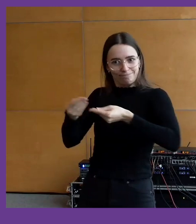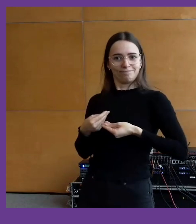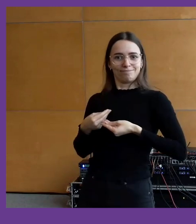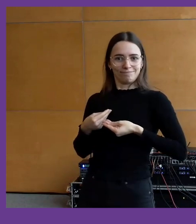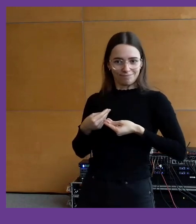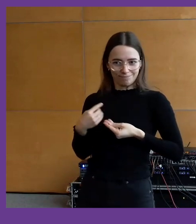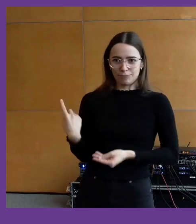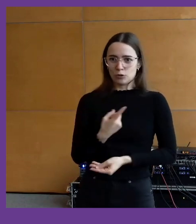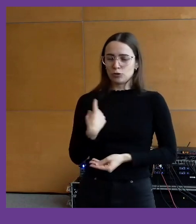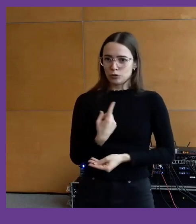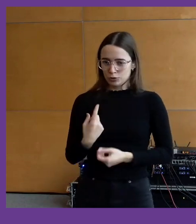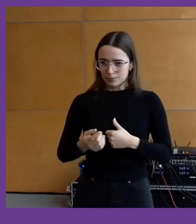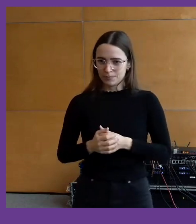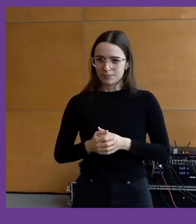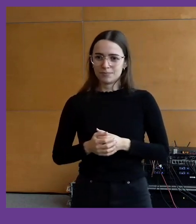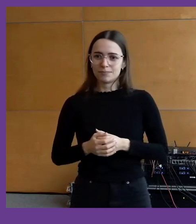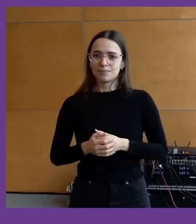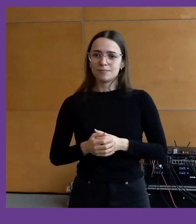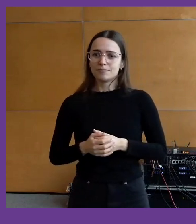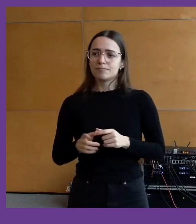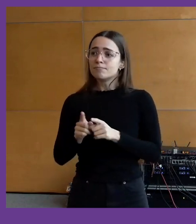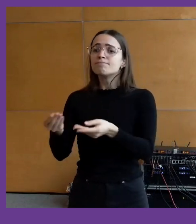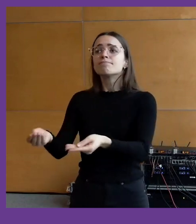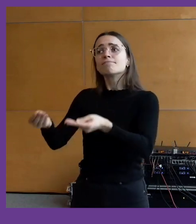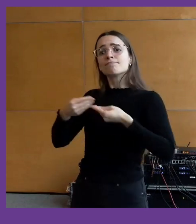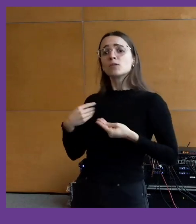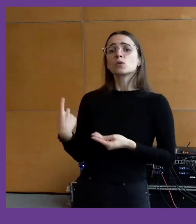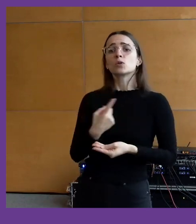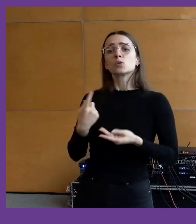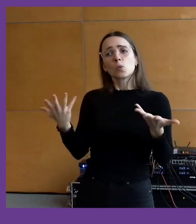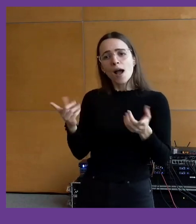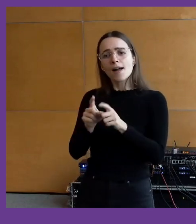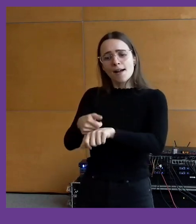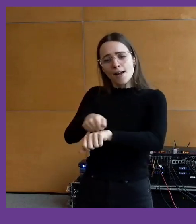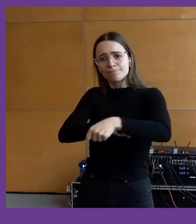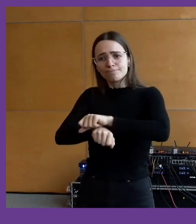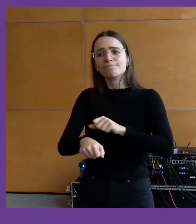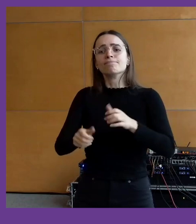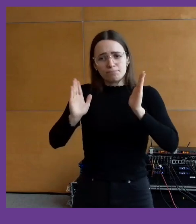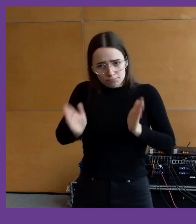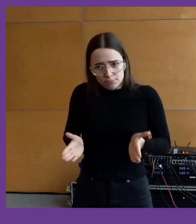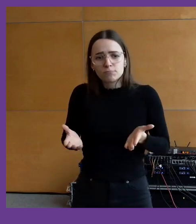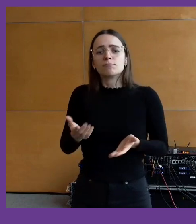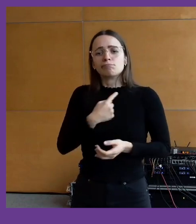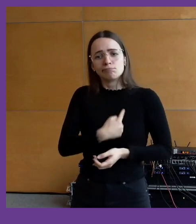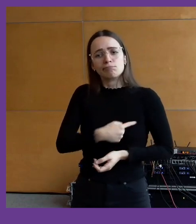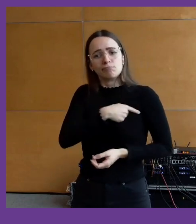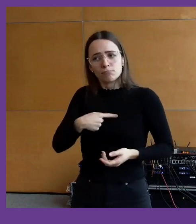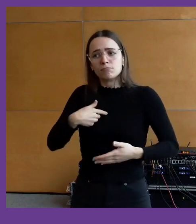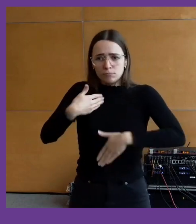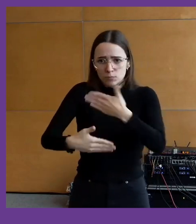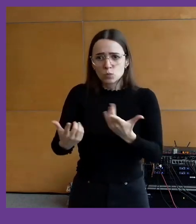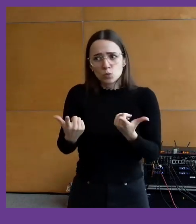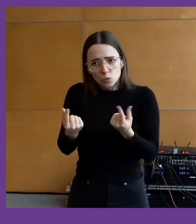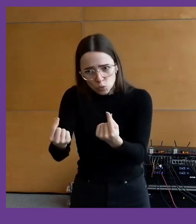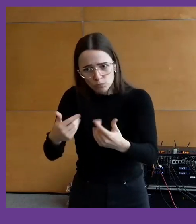there is a commitment to promote the development of accessible tourism, notably